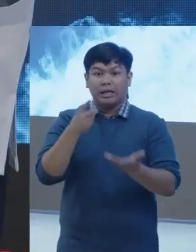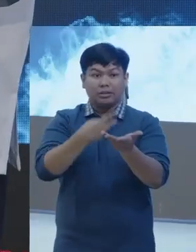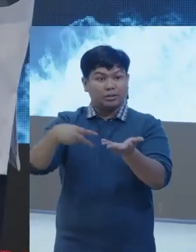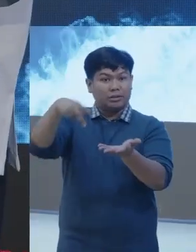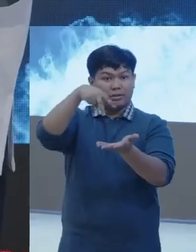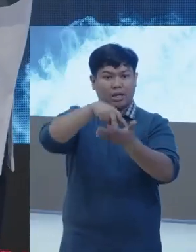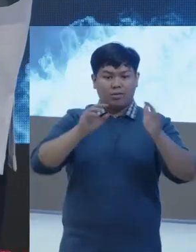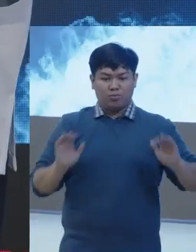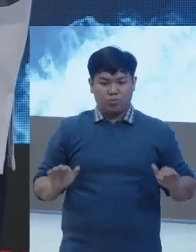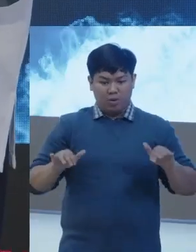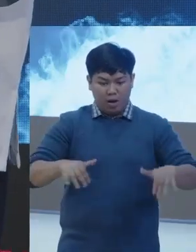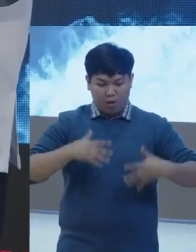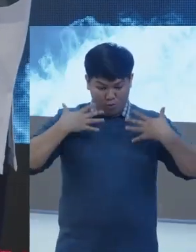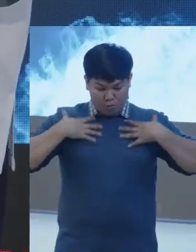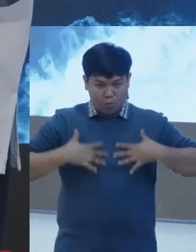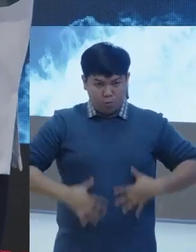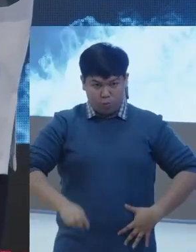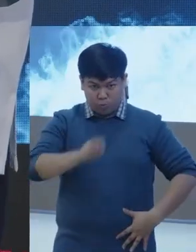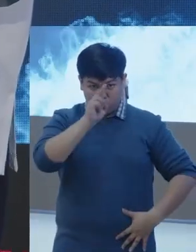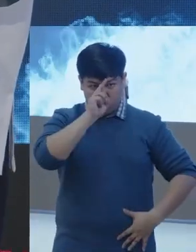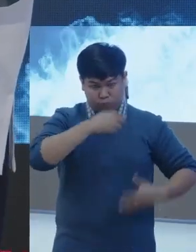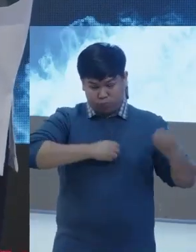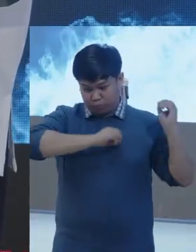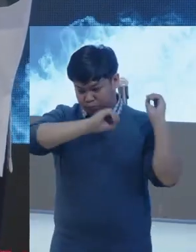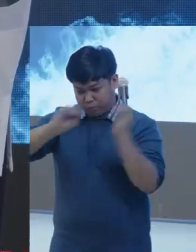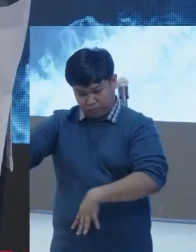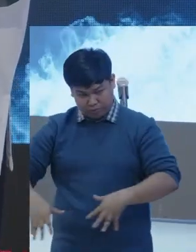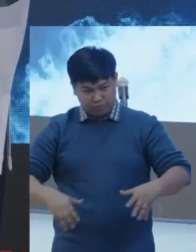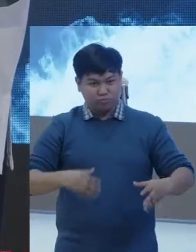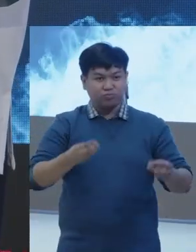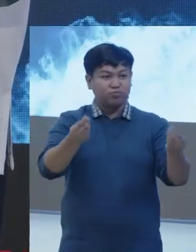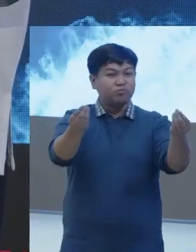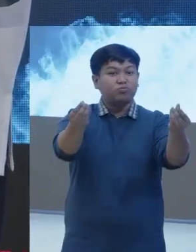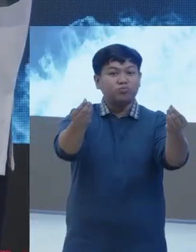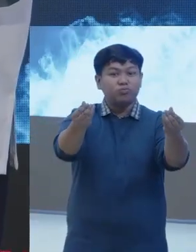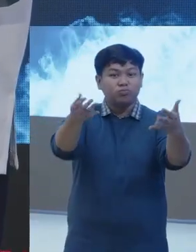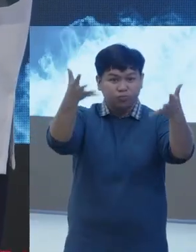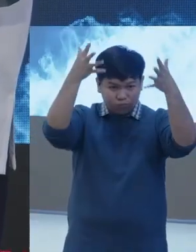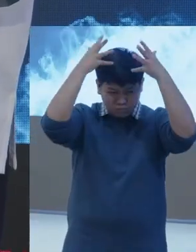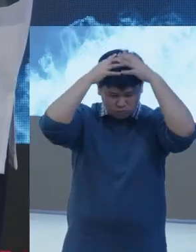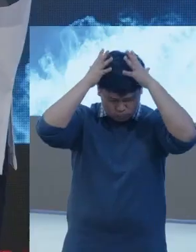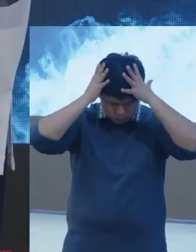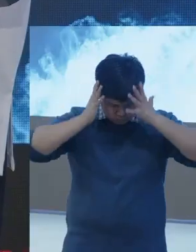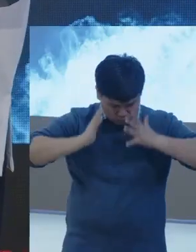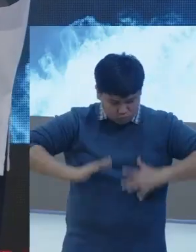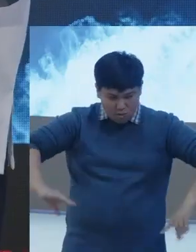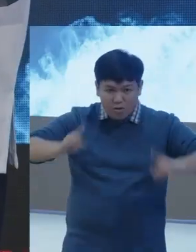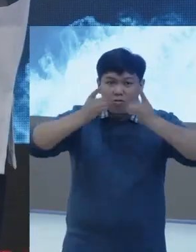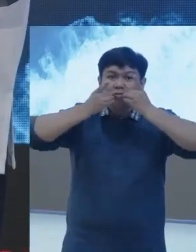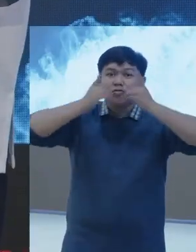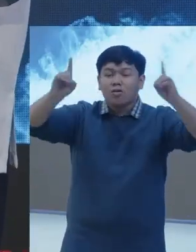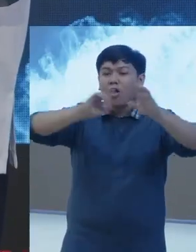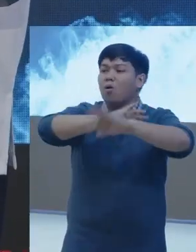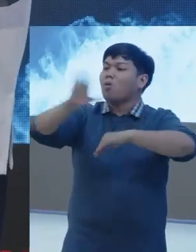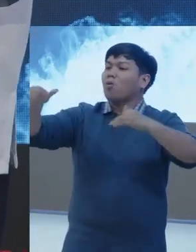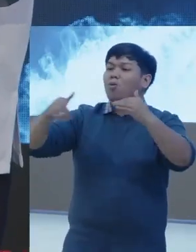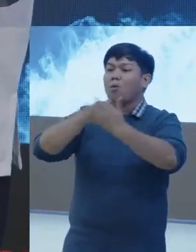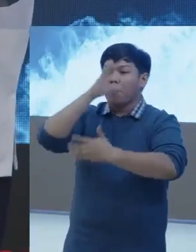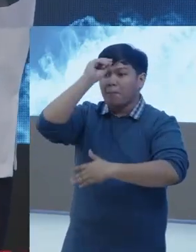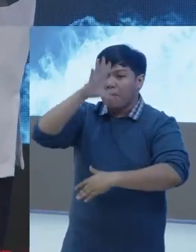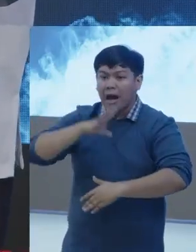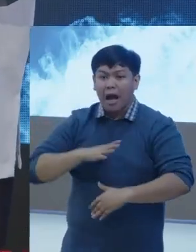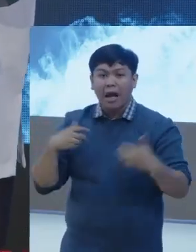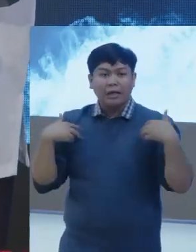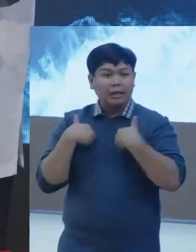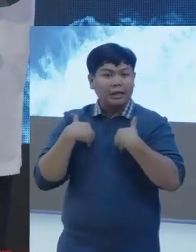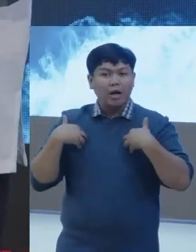throne, removed his robe, covered himself with sackcloth. Tapos sinabi niya sa decree, let neither man or beast,